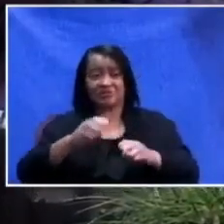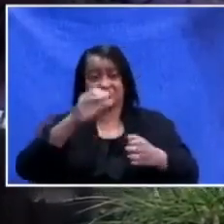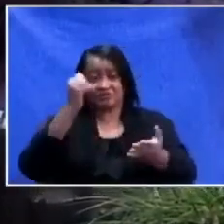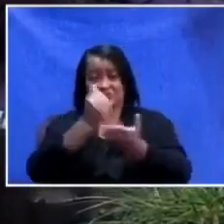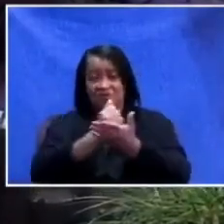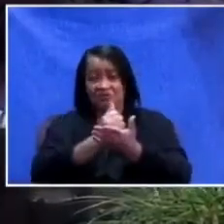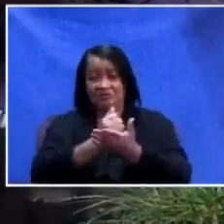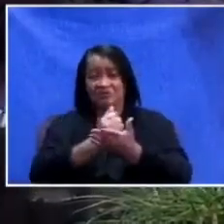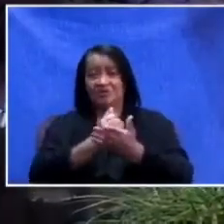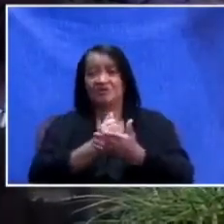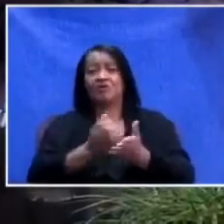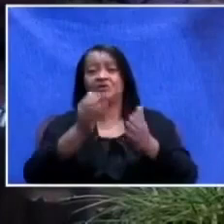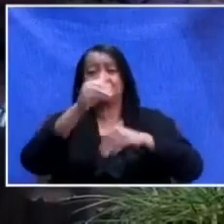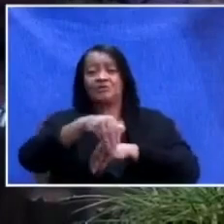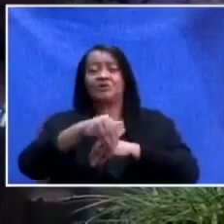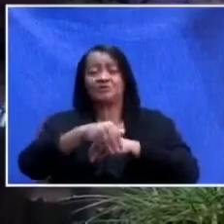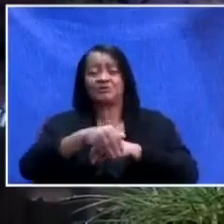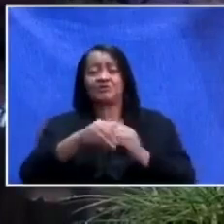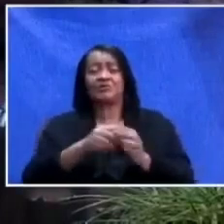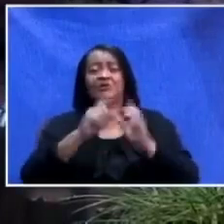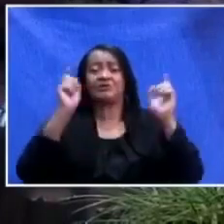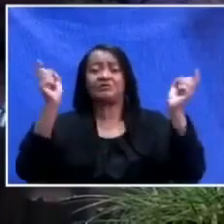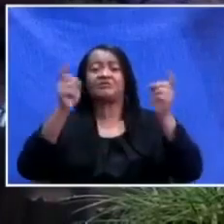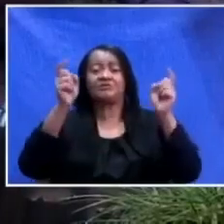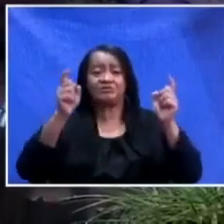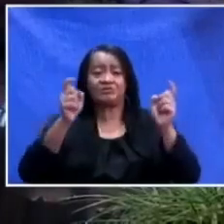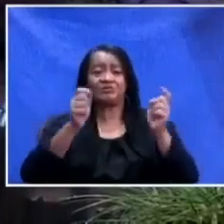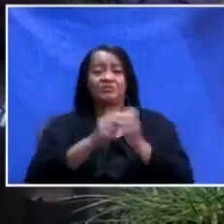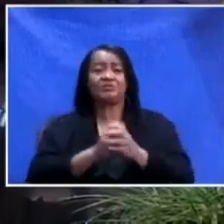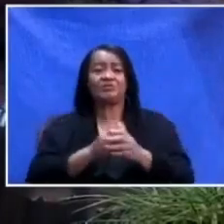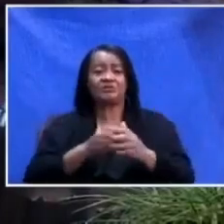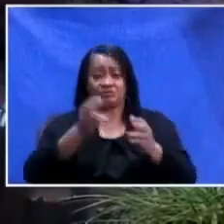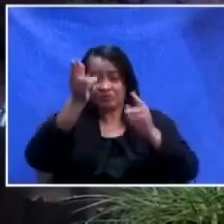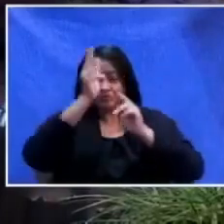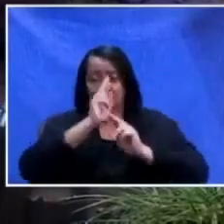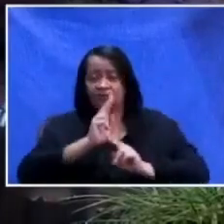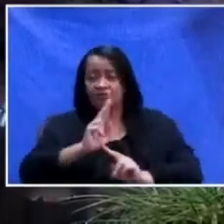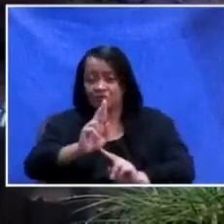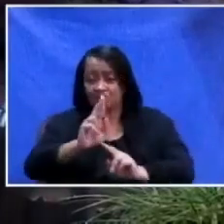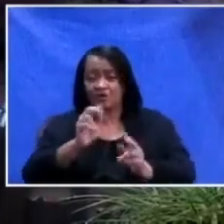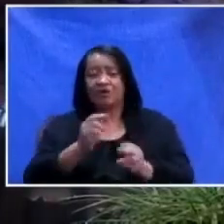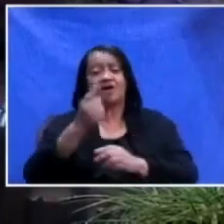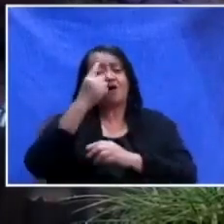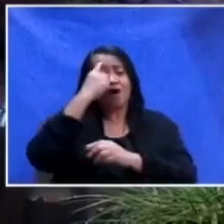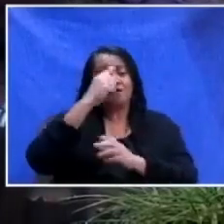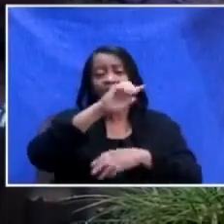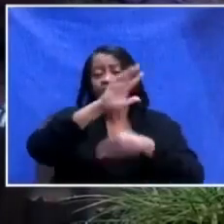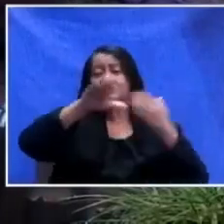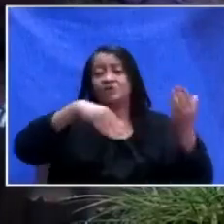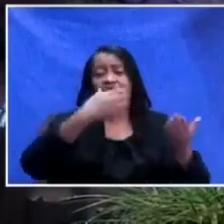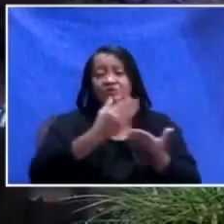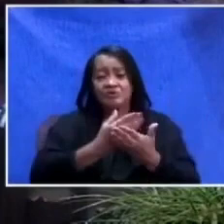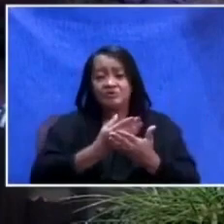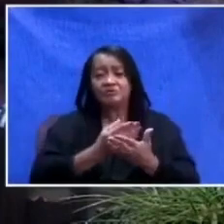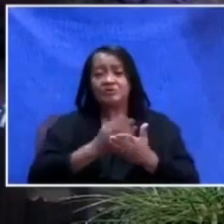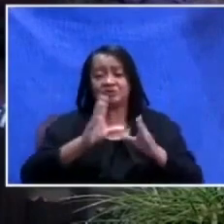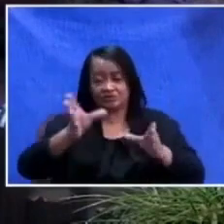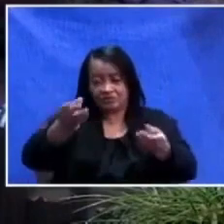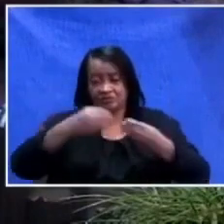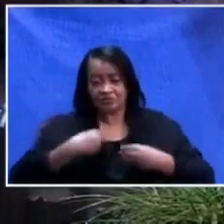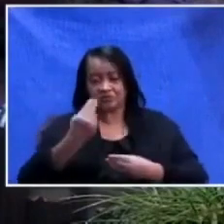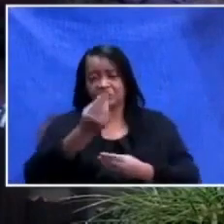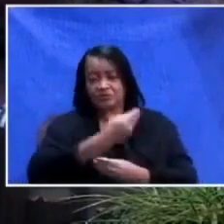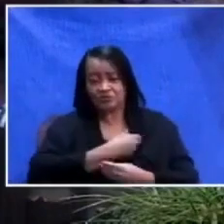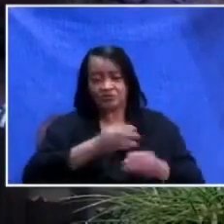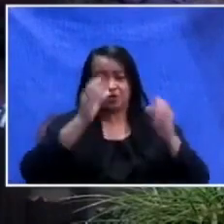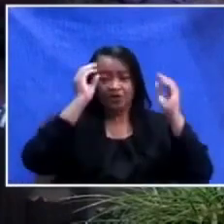Amen. Rev, tonight we are celebrating you and saluting you for all that you have poured into us in terms